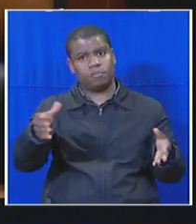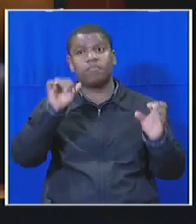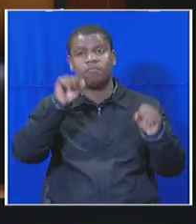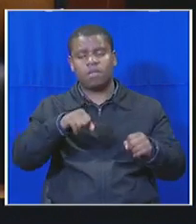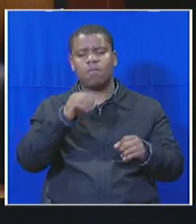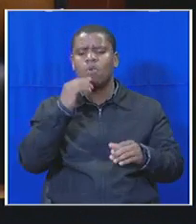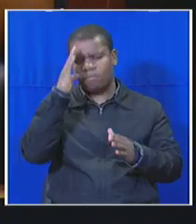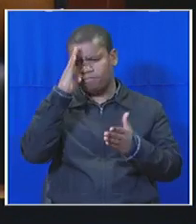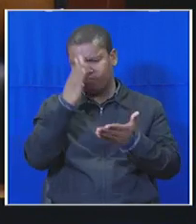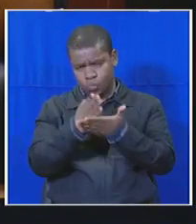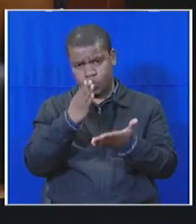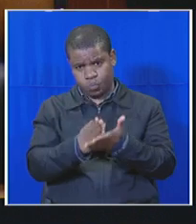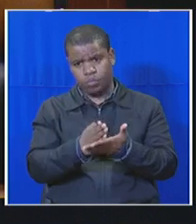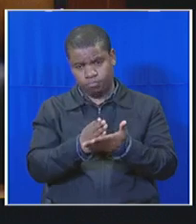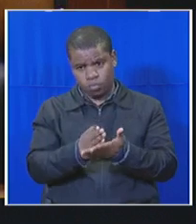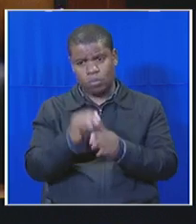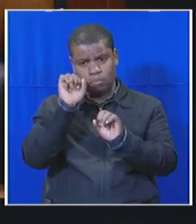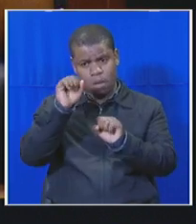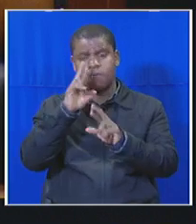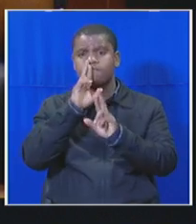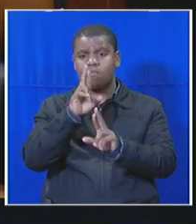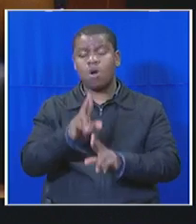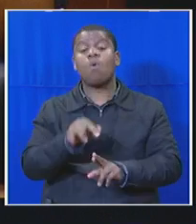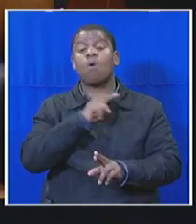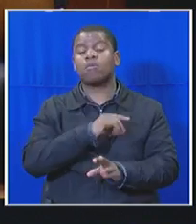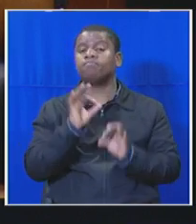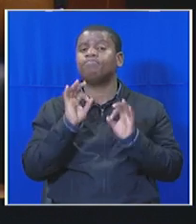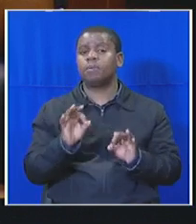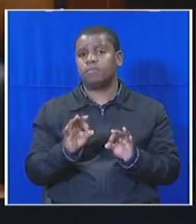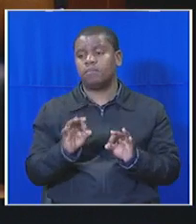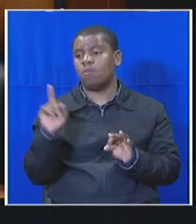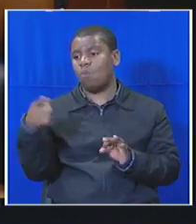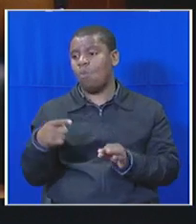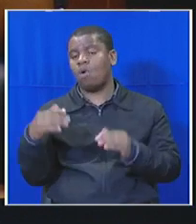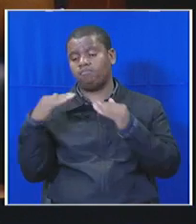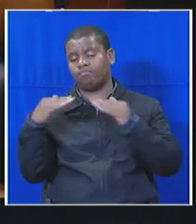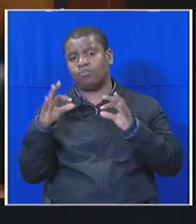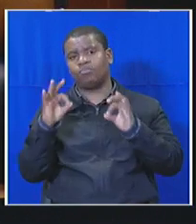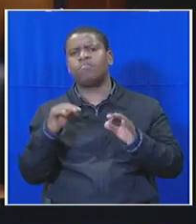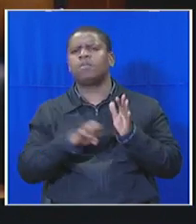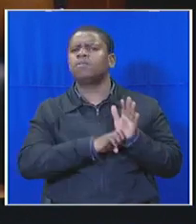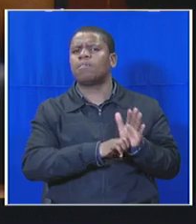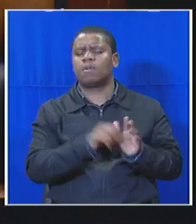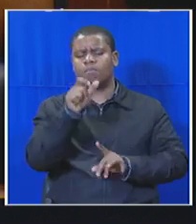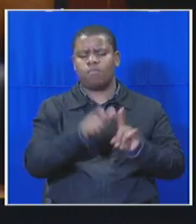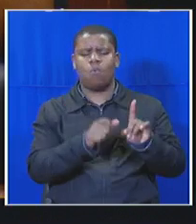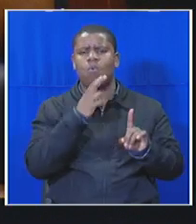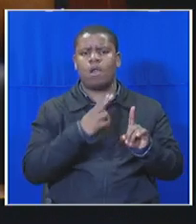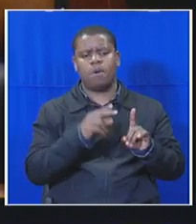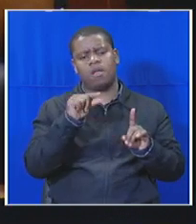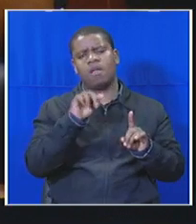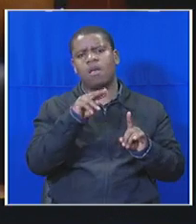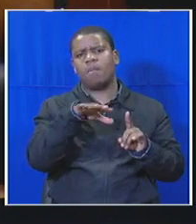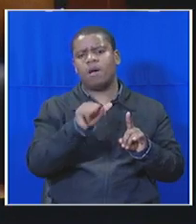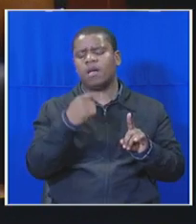accuracy of their responses as we can so that we give satisfactory rulings. For example, the Honorable Gigaba referred to